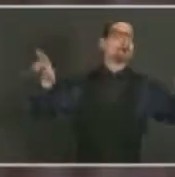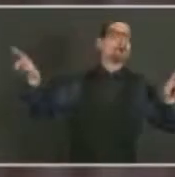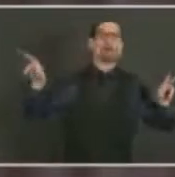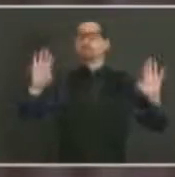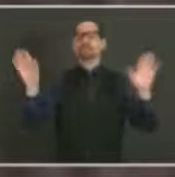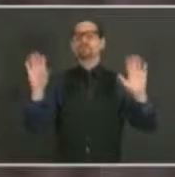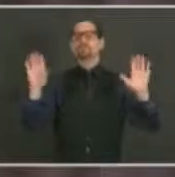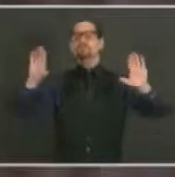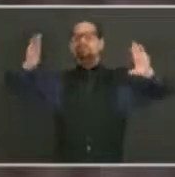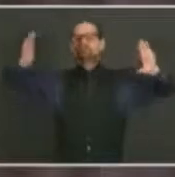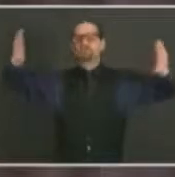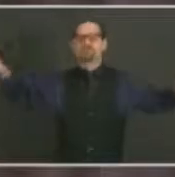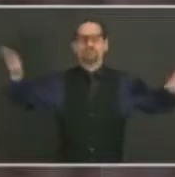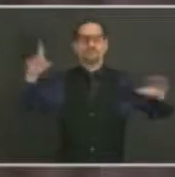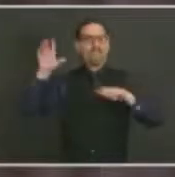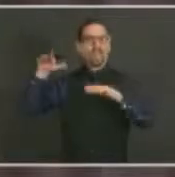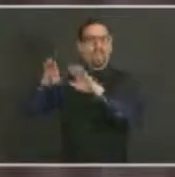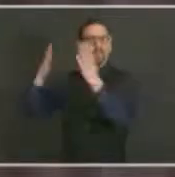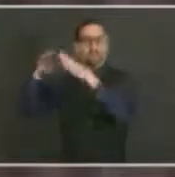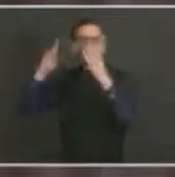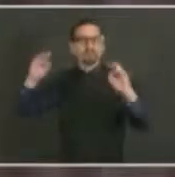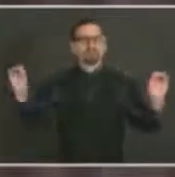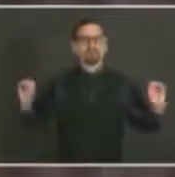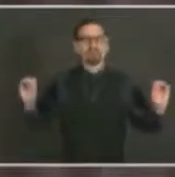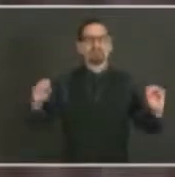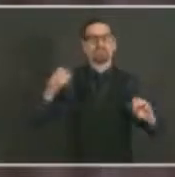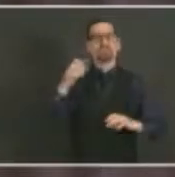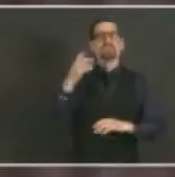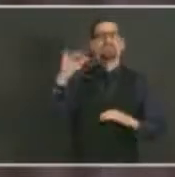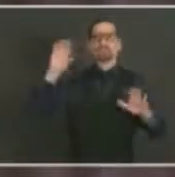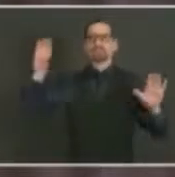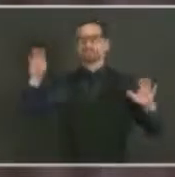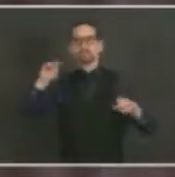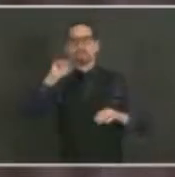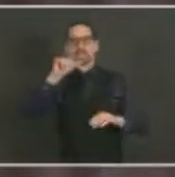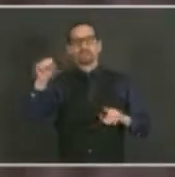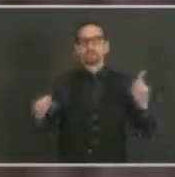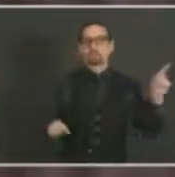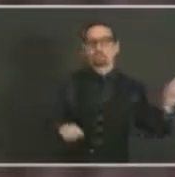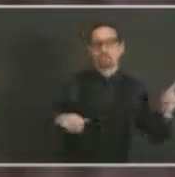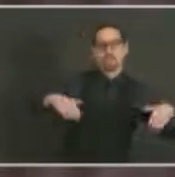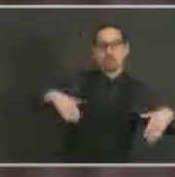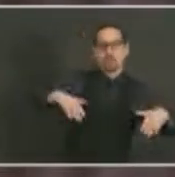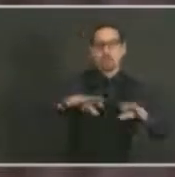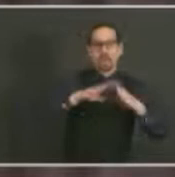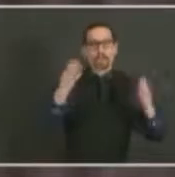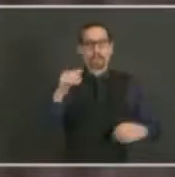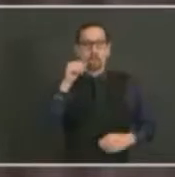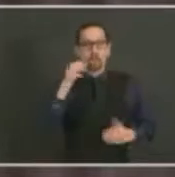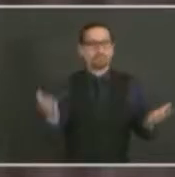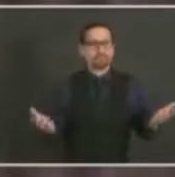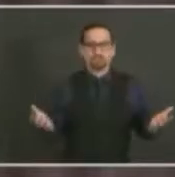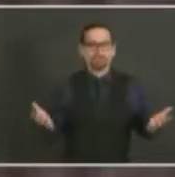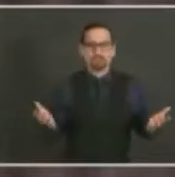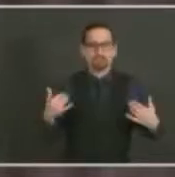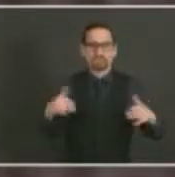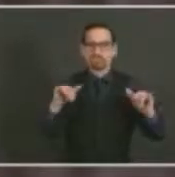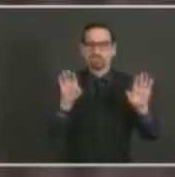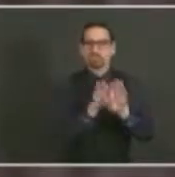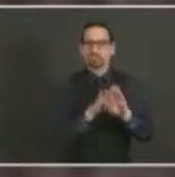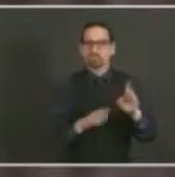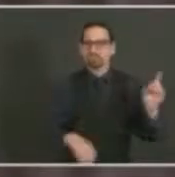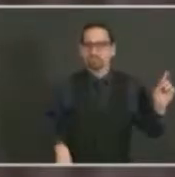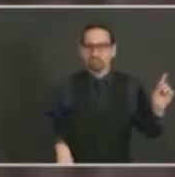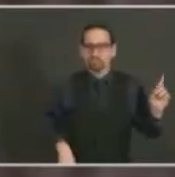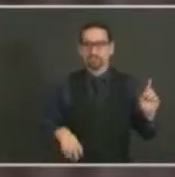that includes Massachusetts. Massachusetts has not reopened bars. We're grateful that yet again, Rhode Island is at the